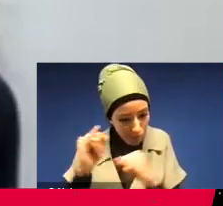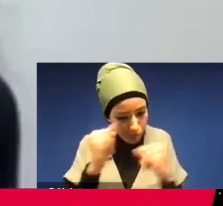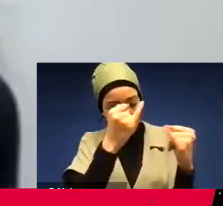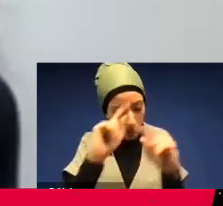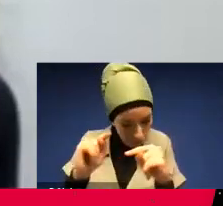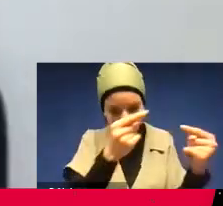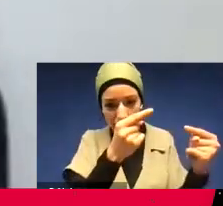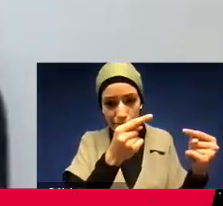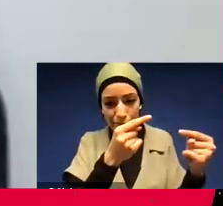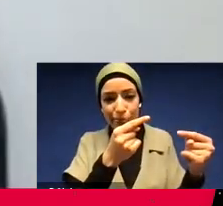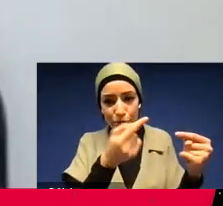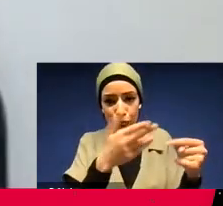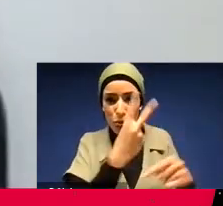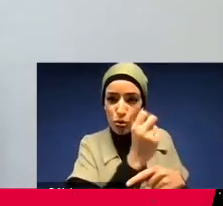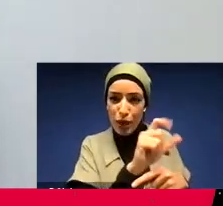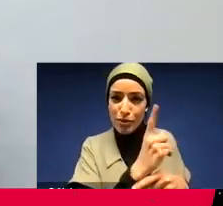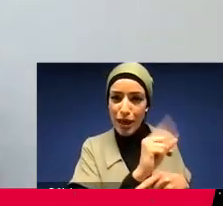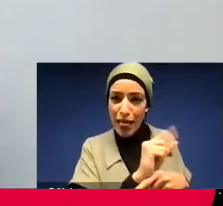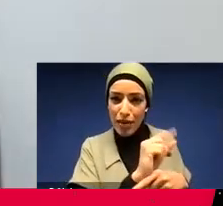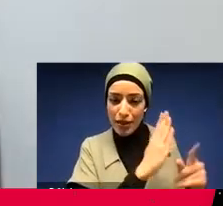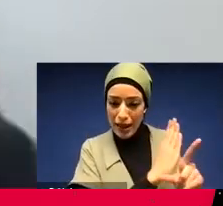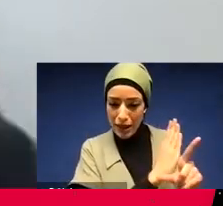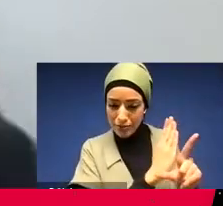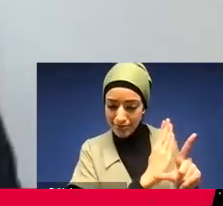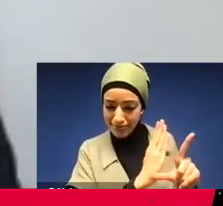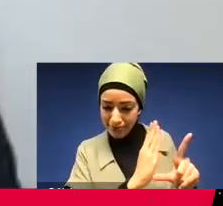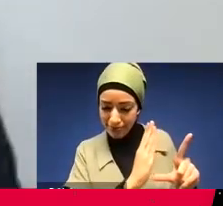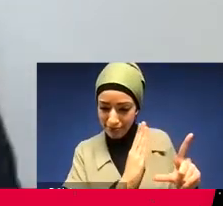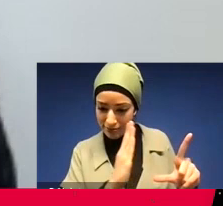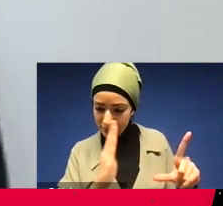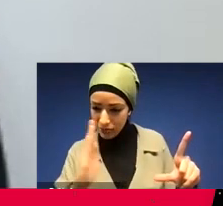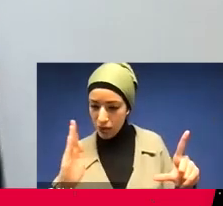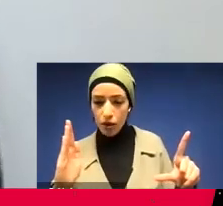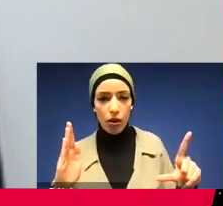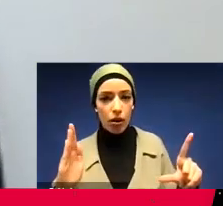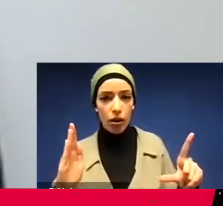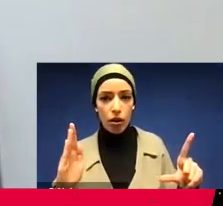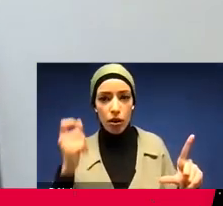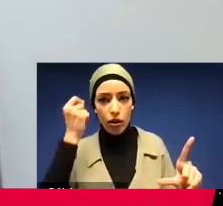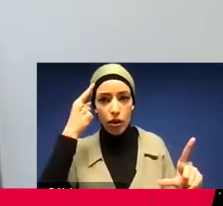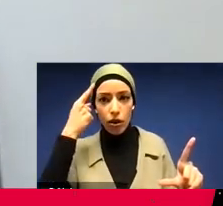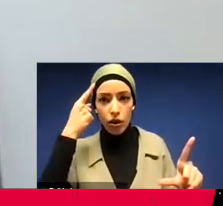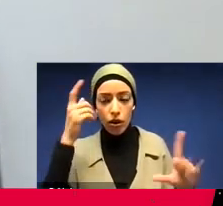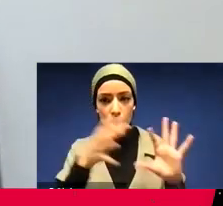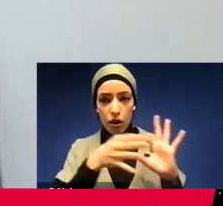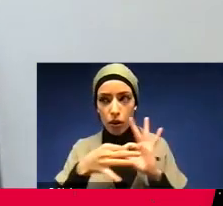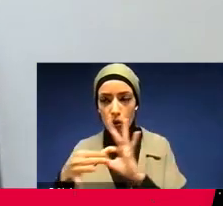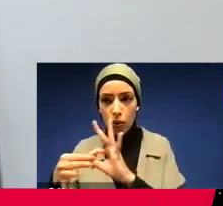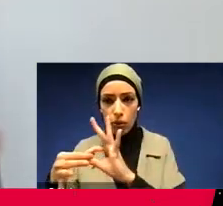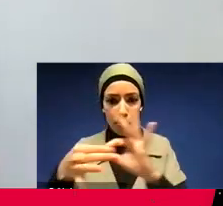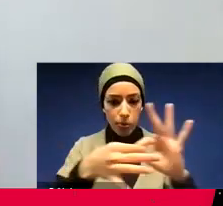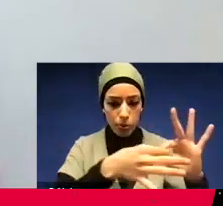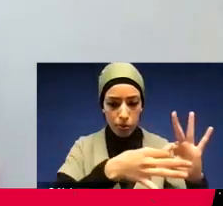being geared towards this place of seeing the interconnectedness of it all. And I think because a lot of it